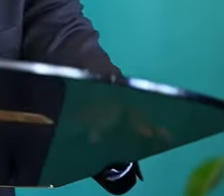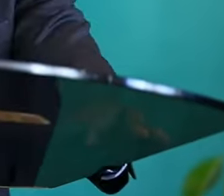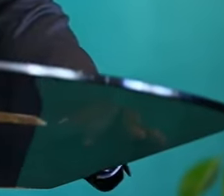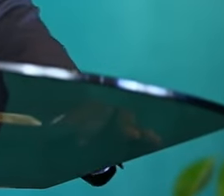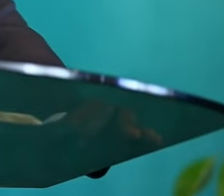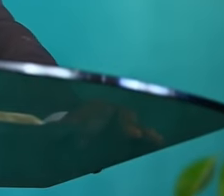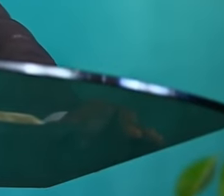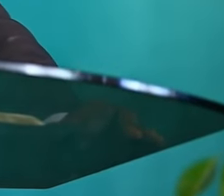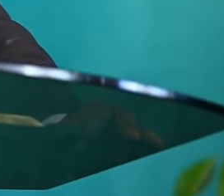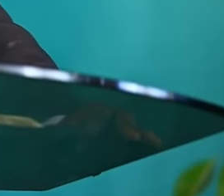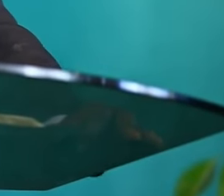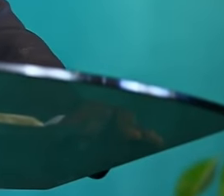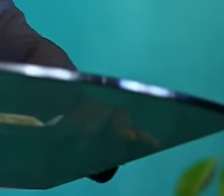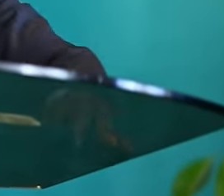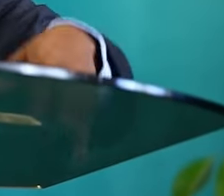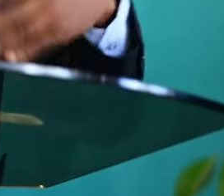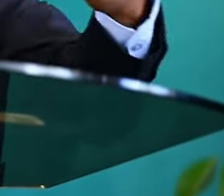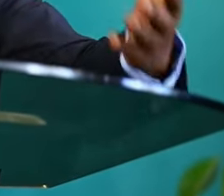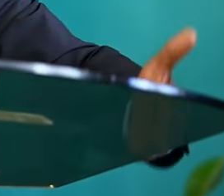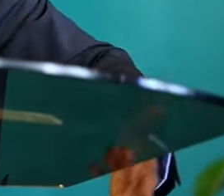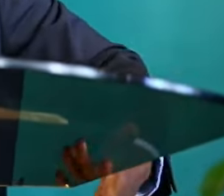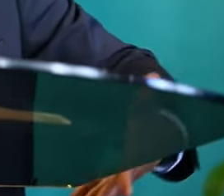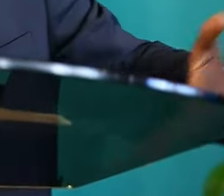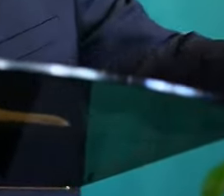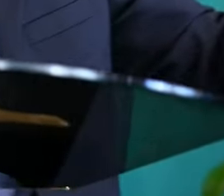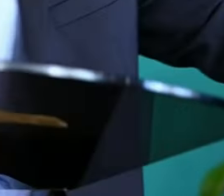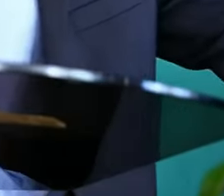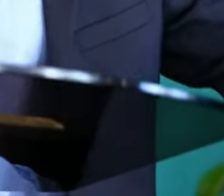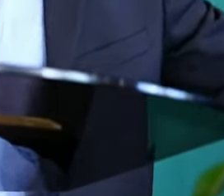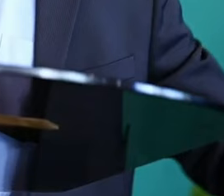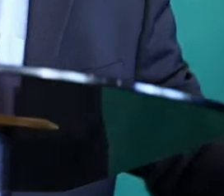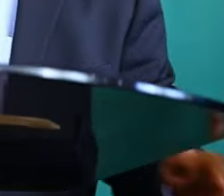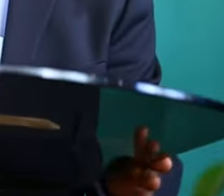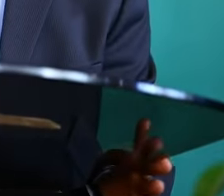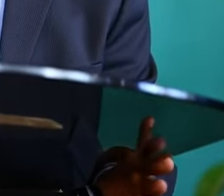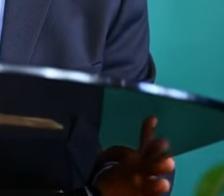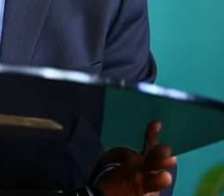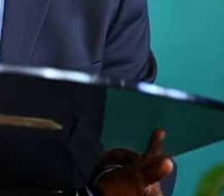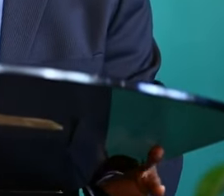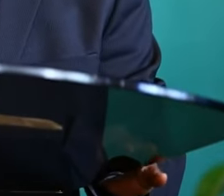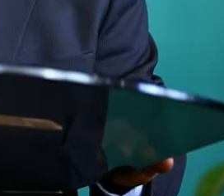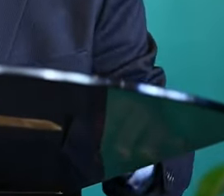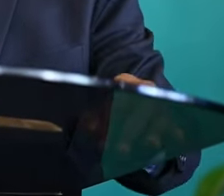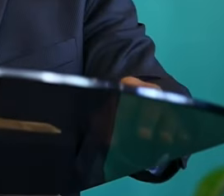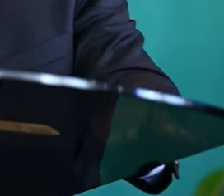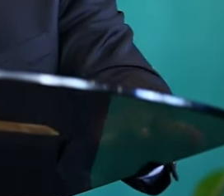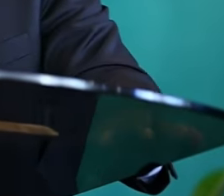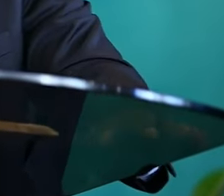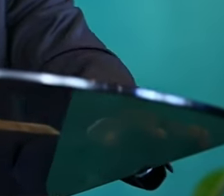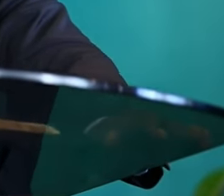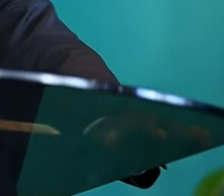that's not a good sign. The whole idea of showing themselves up was humanly